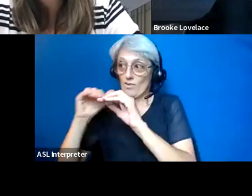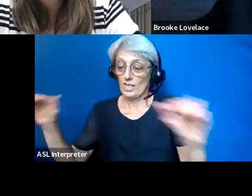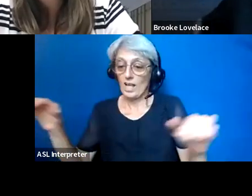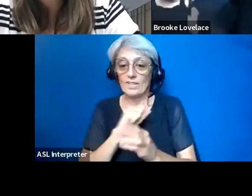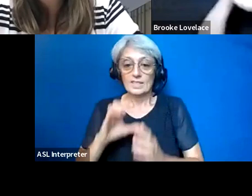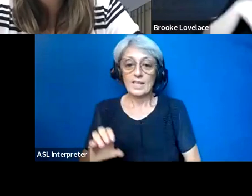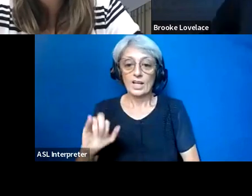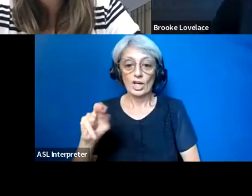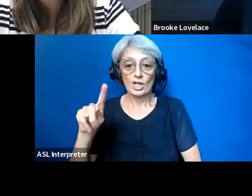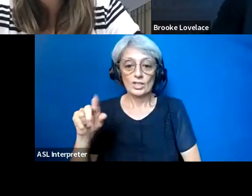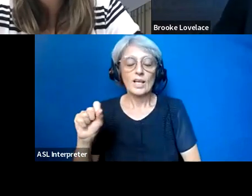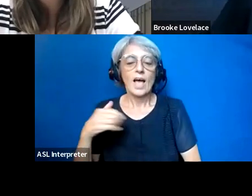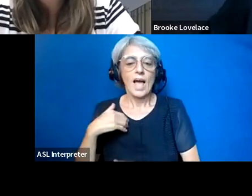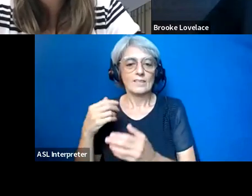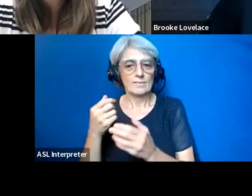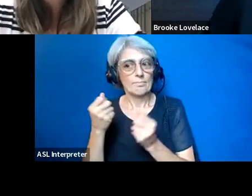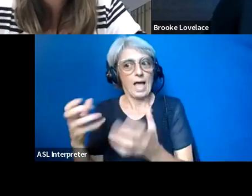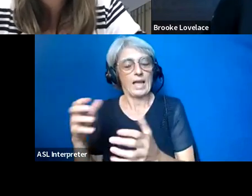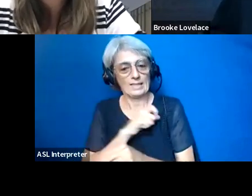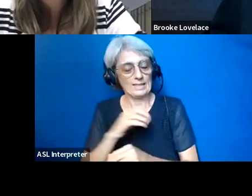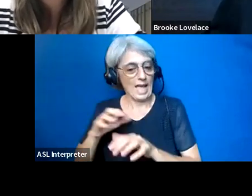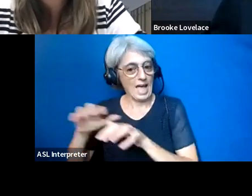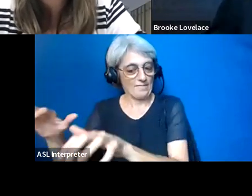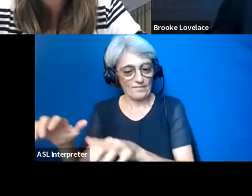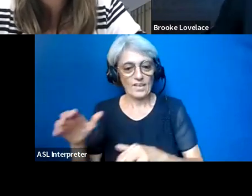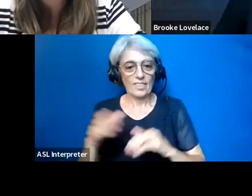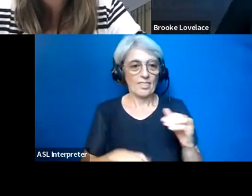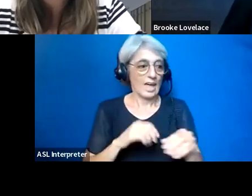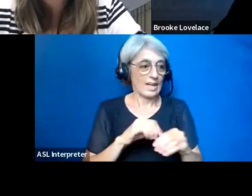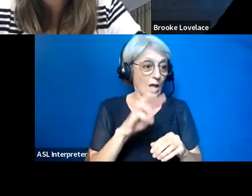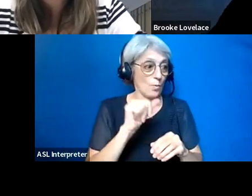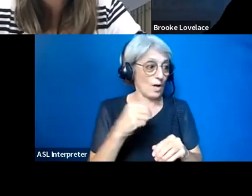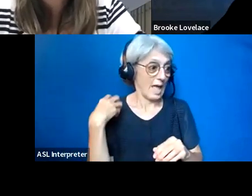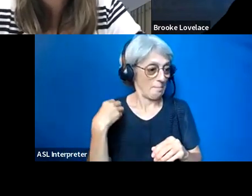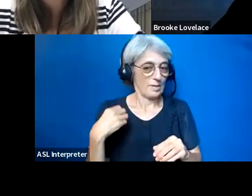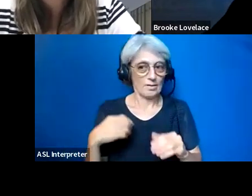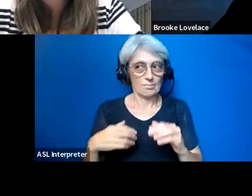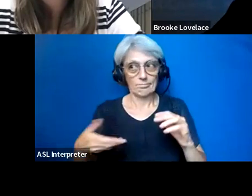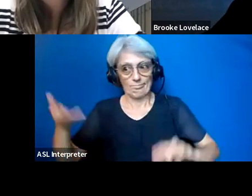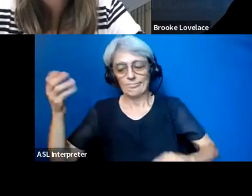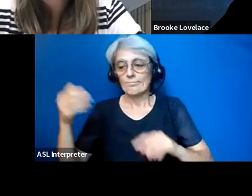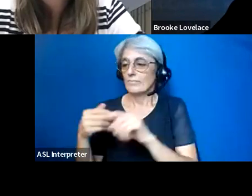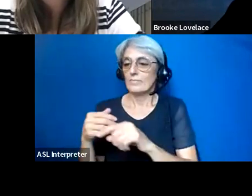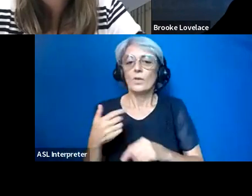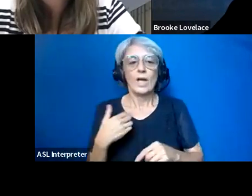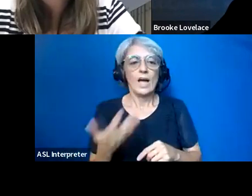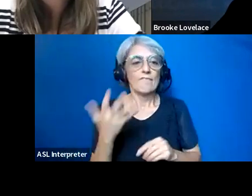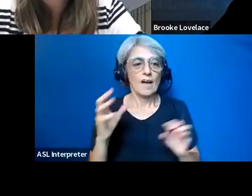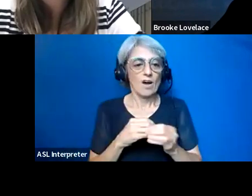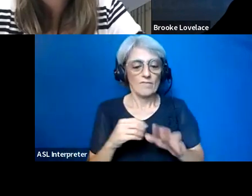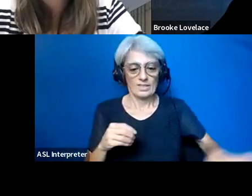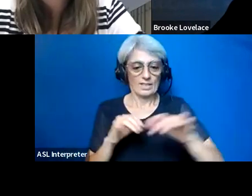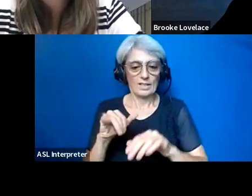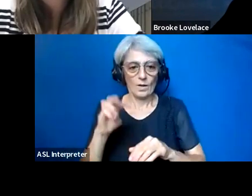a few staff, much more than you would see at the Iowa Capitol. We have 5 offices around Iowa. They're in Des